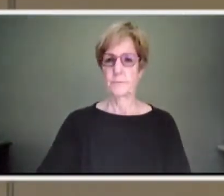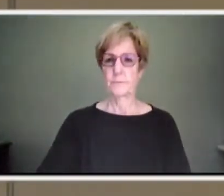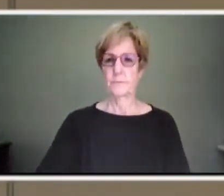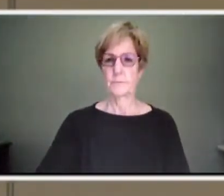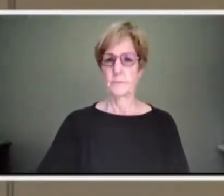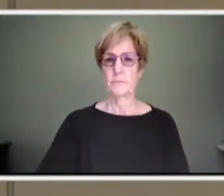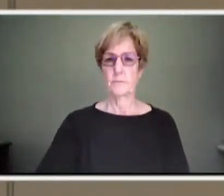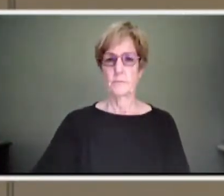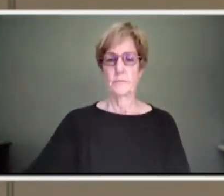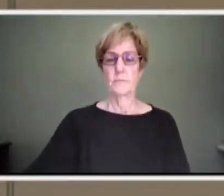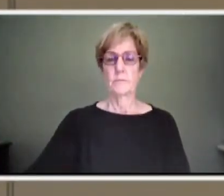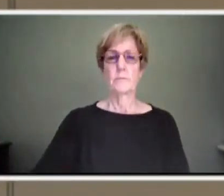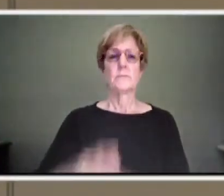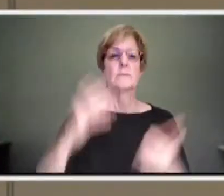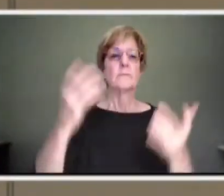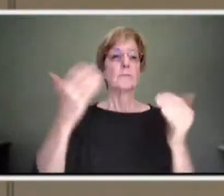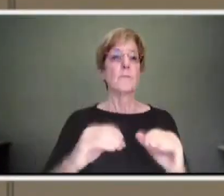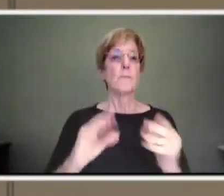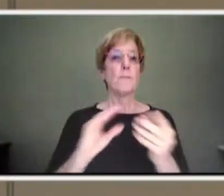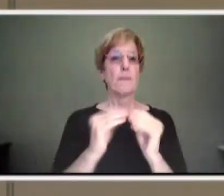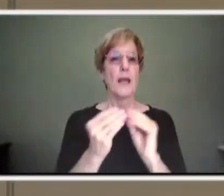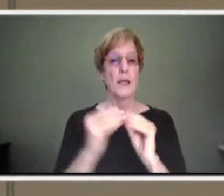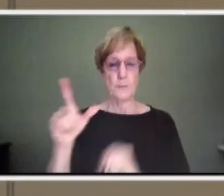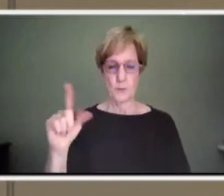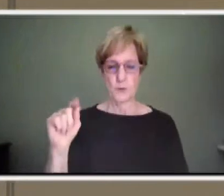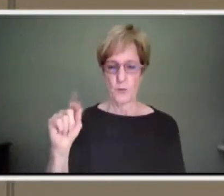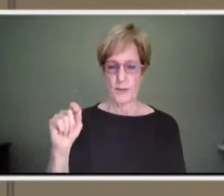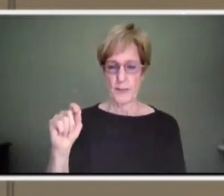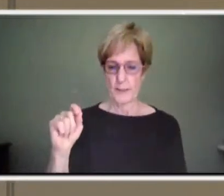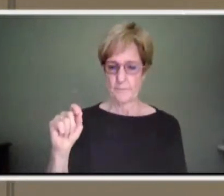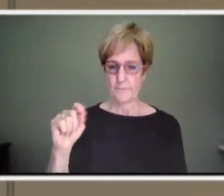We move on to agenda item number 20, rezoning petition